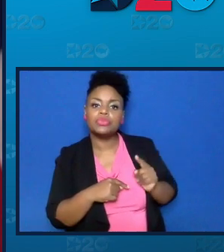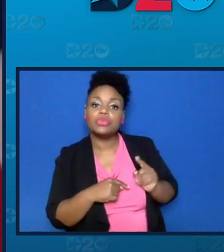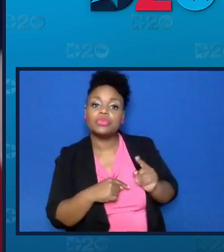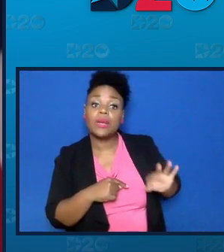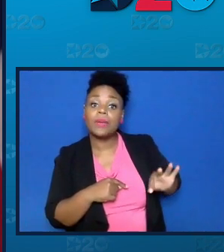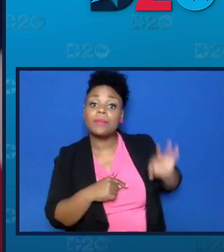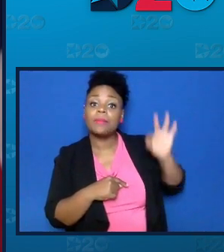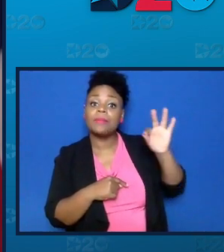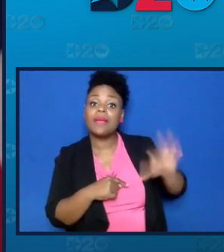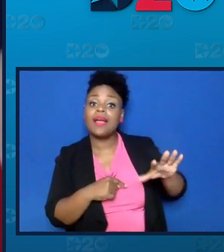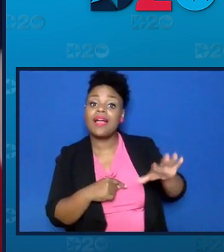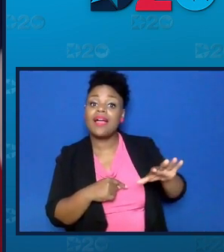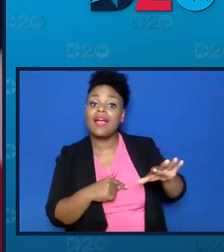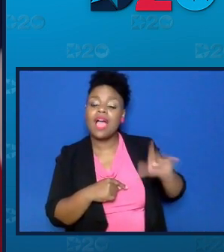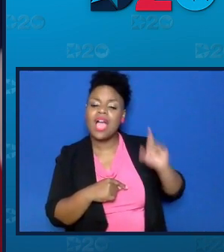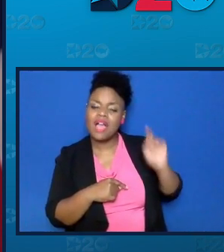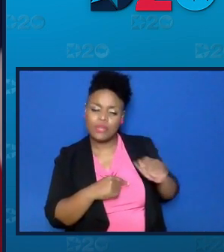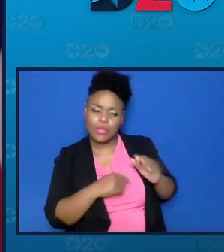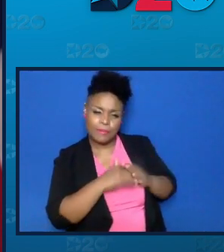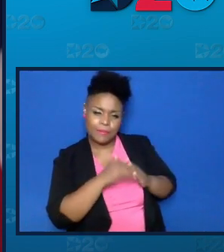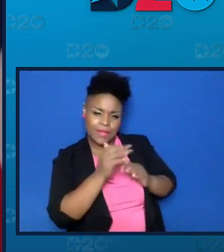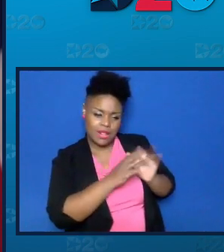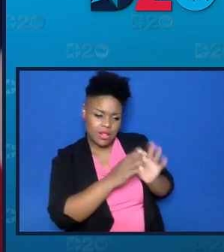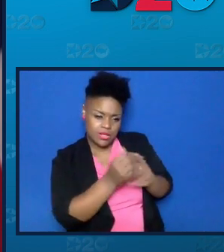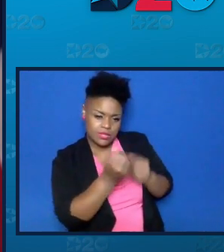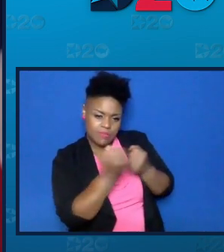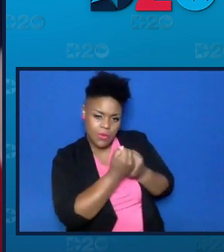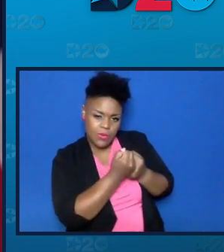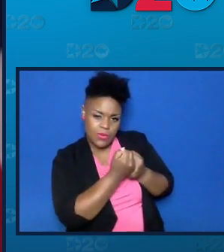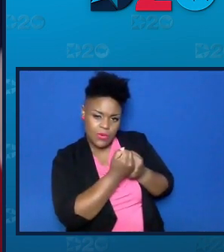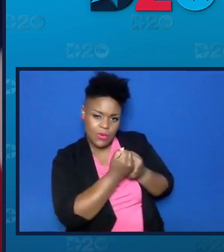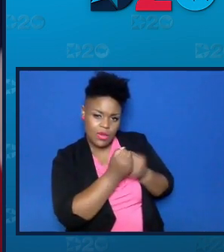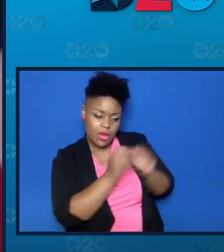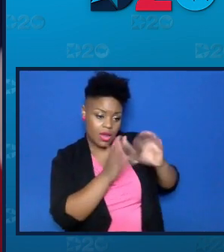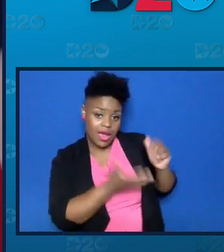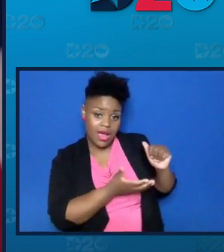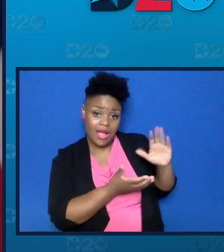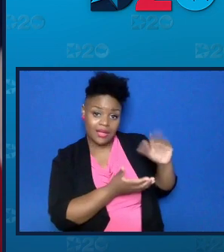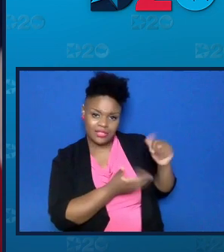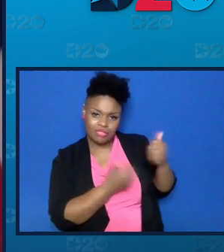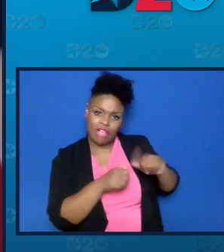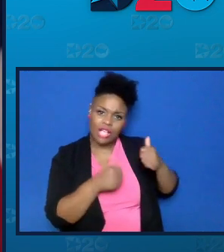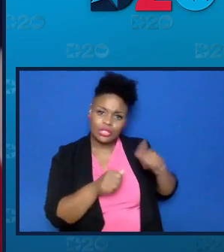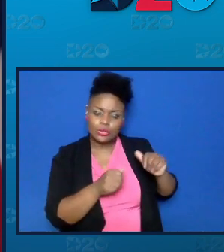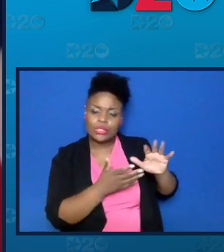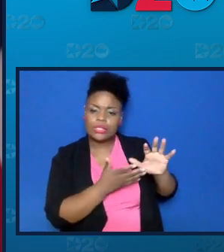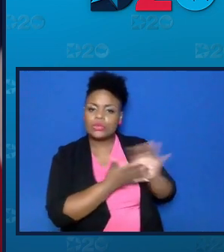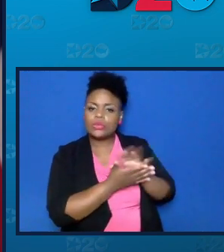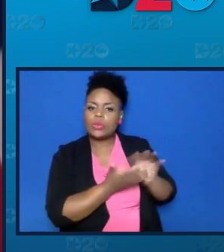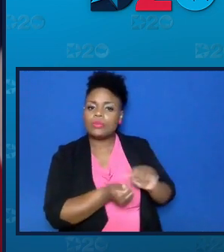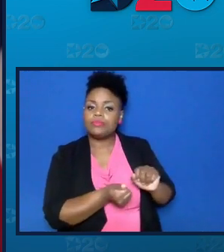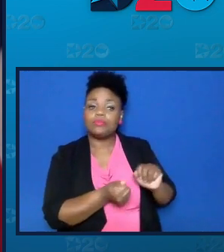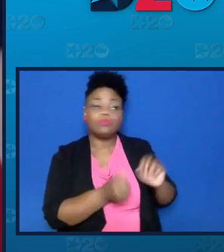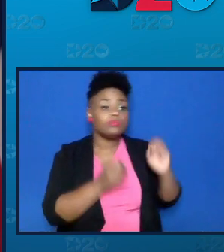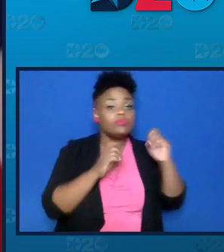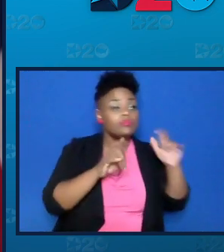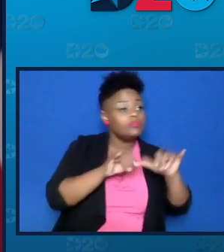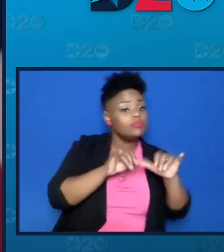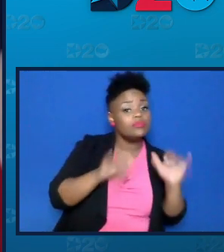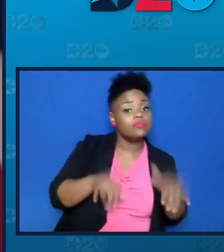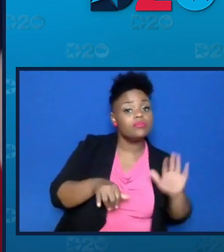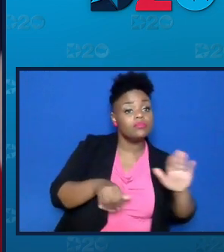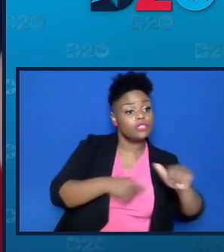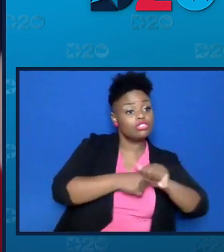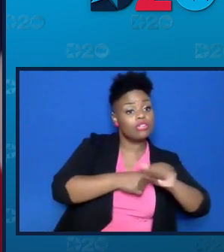the Affordable Care Act he's trying to rip away. With an education system that trains our people for the best jobs of the